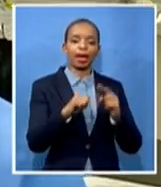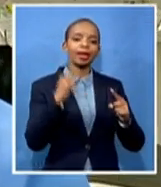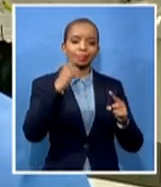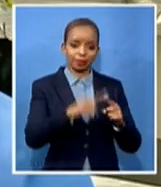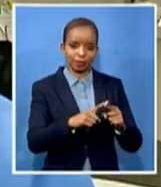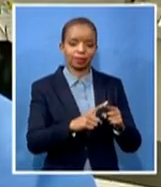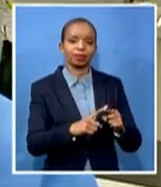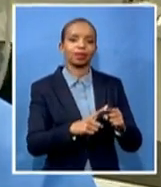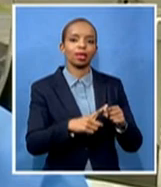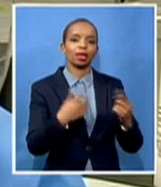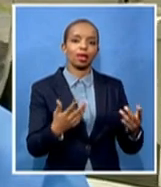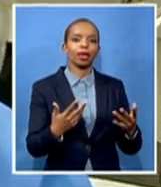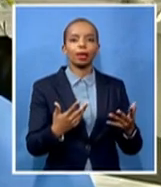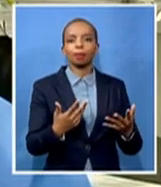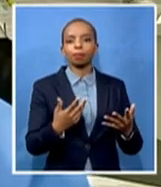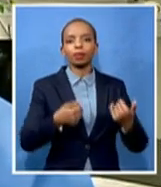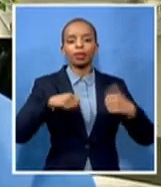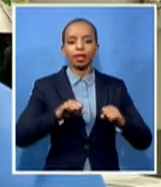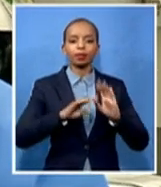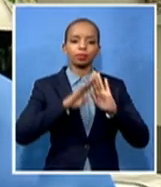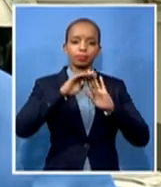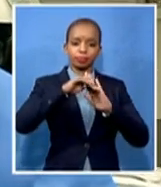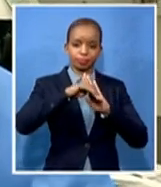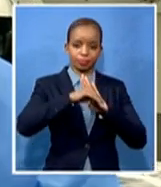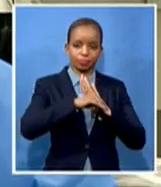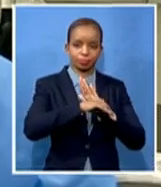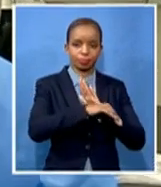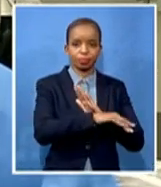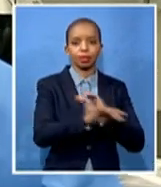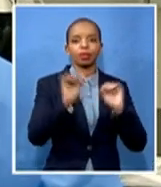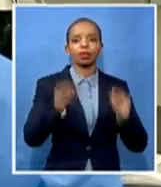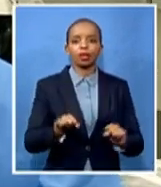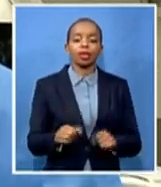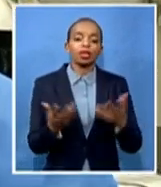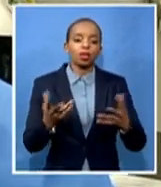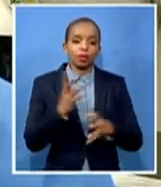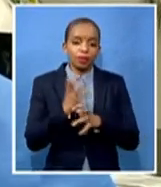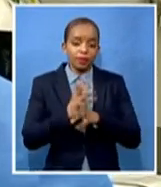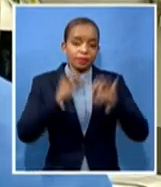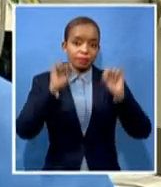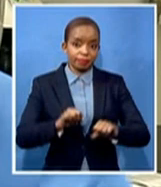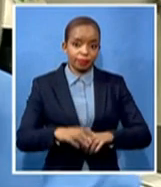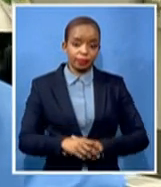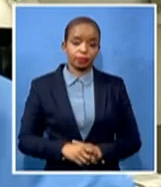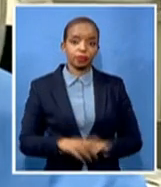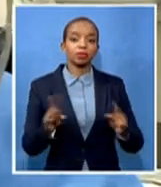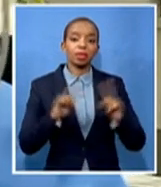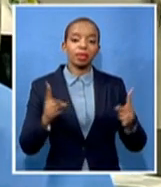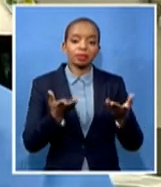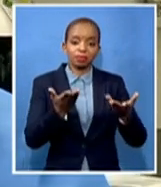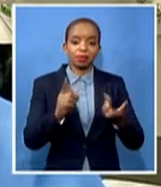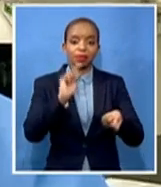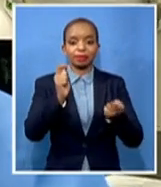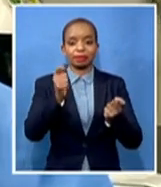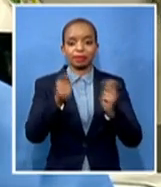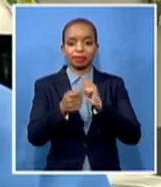flatten. So it is difficult, but these are the changes that we have to make to keep our families safe,